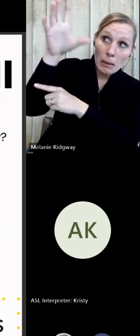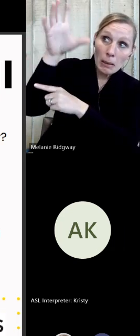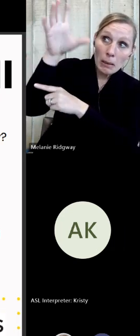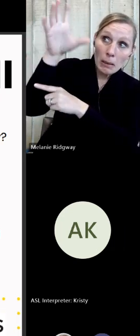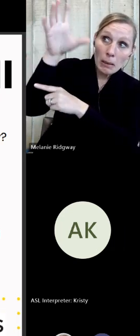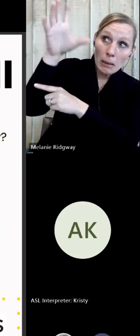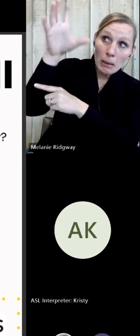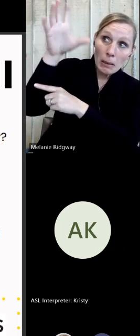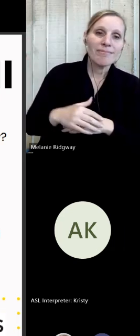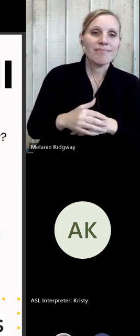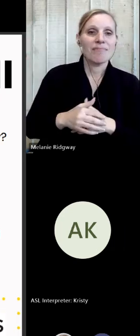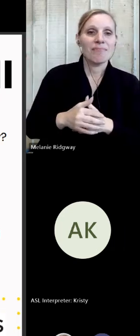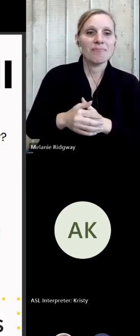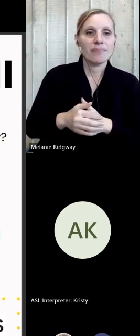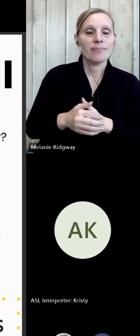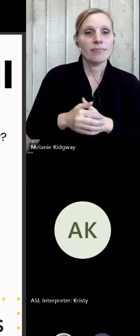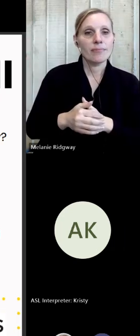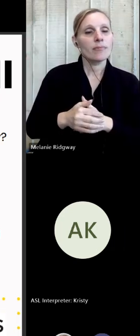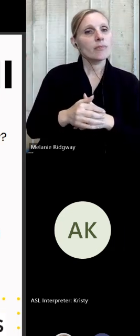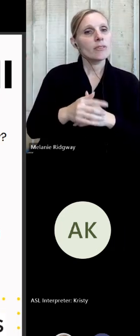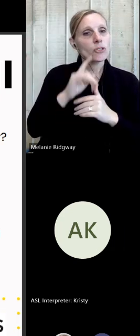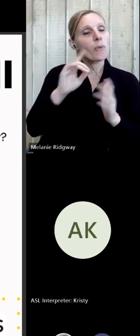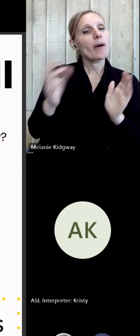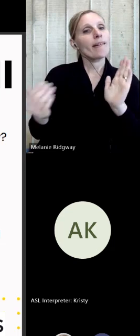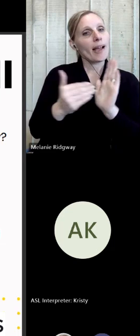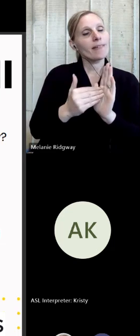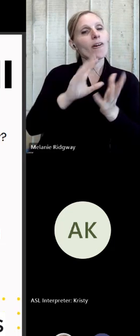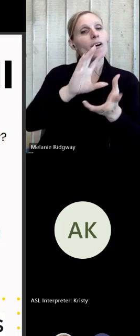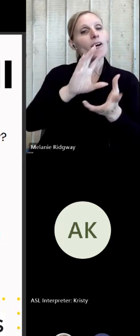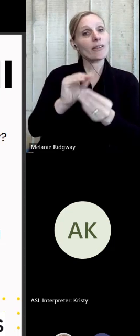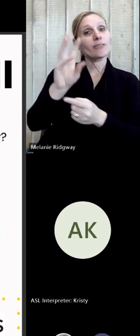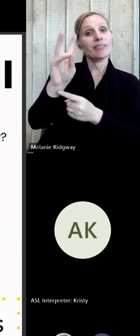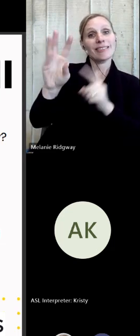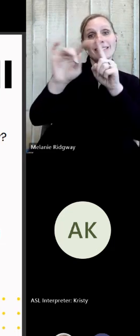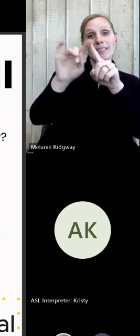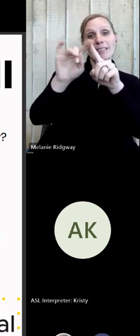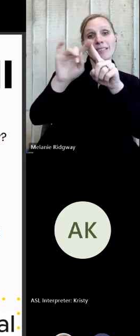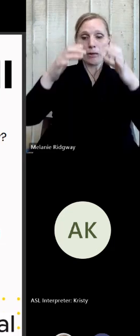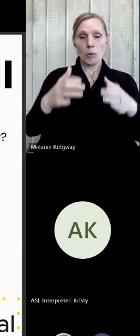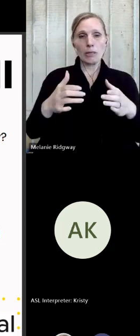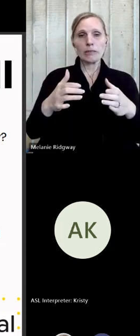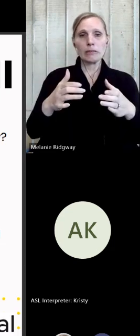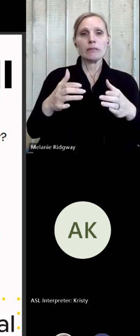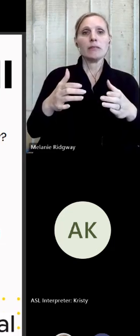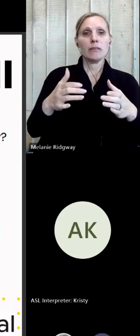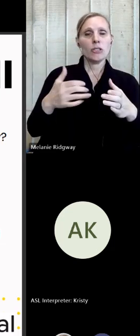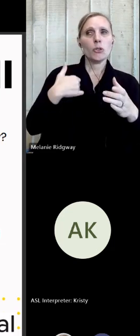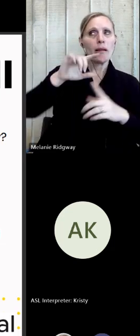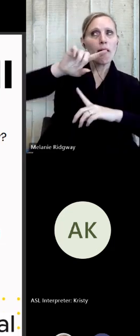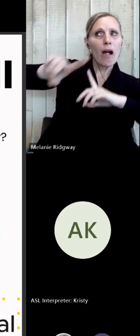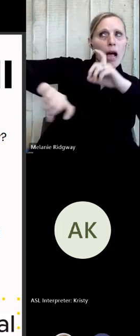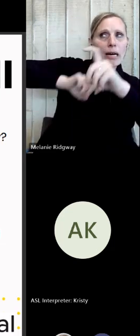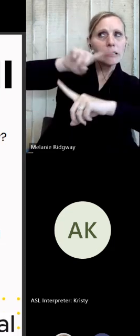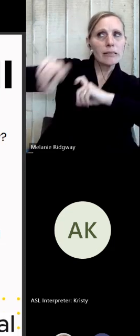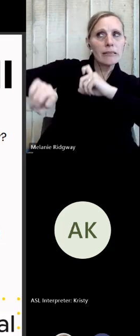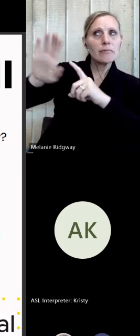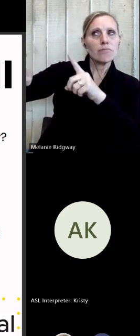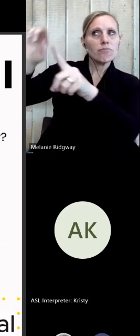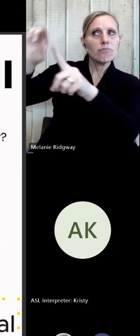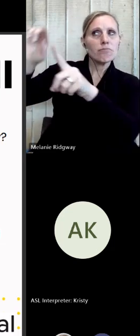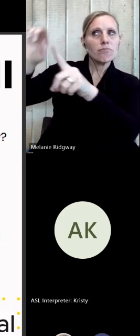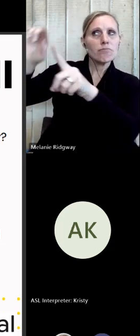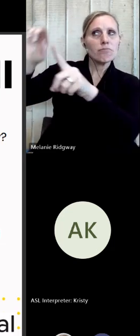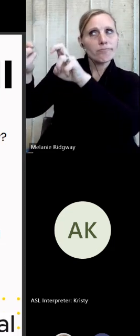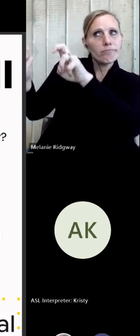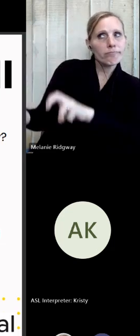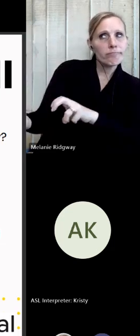summary, we have reviewed 6 categories of questions for you to choose from,